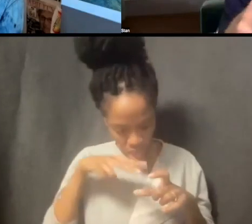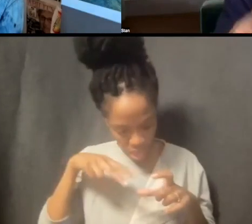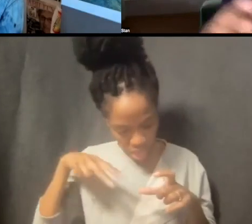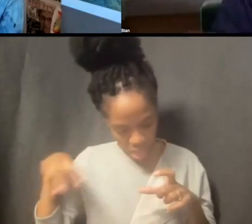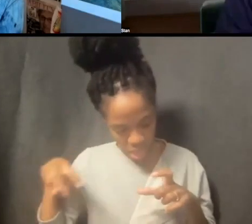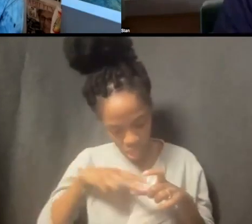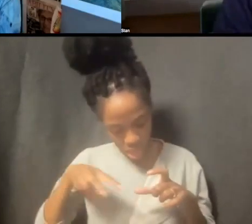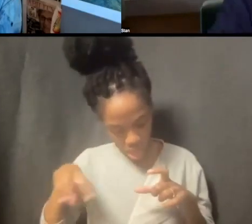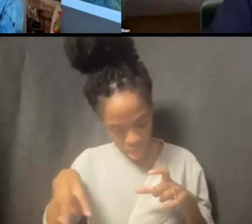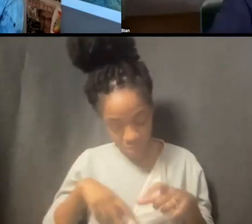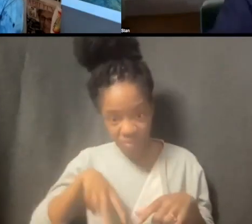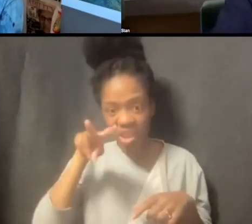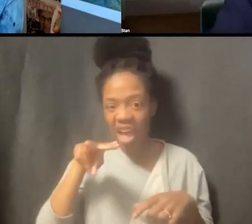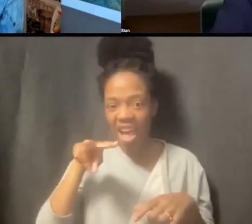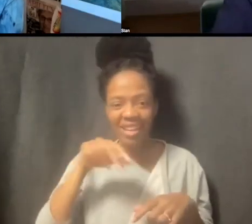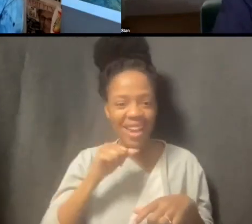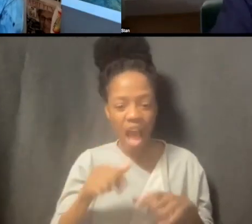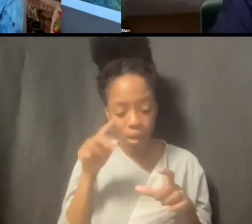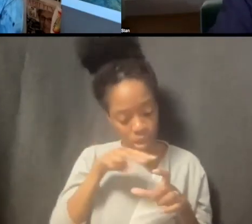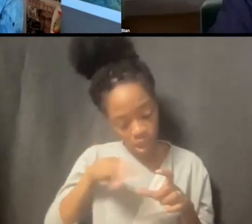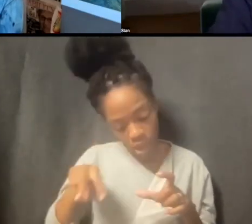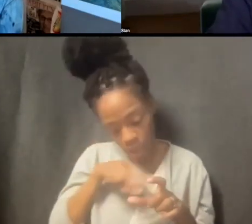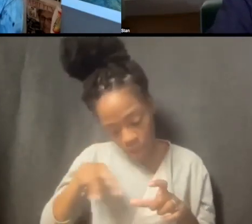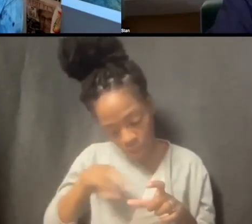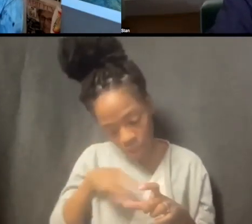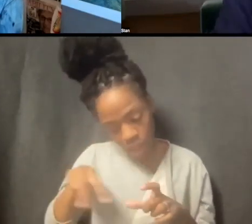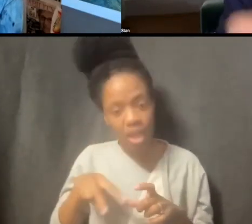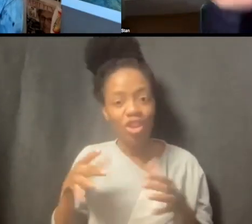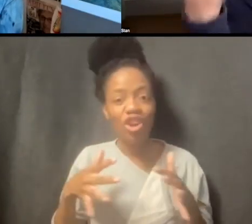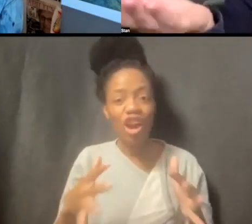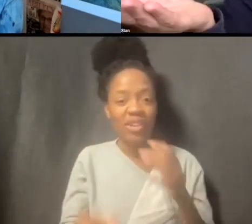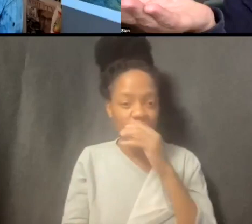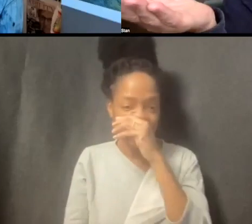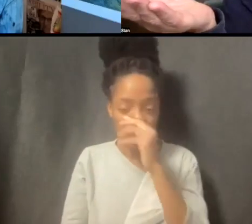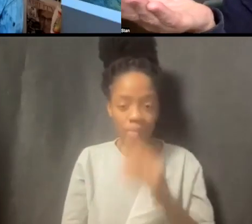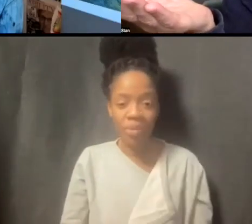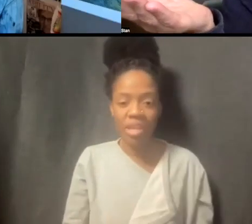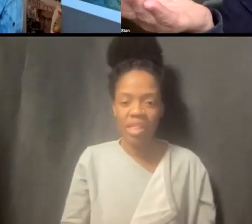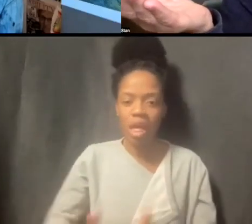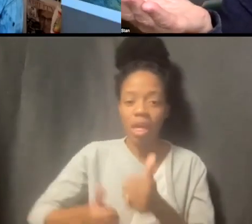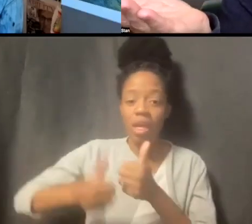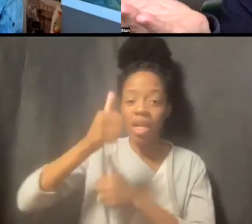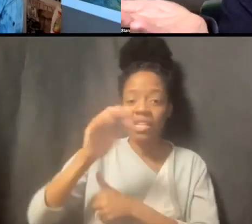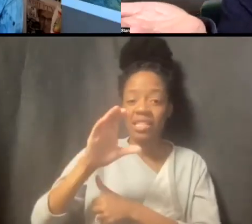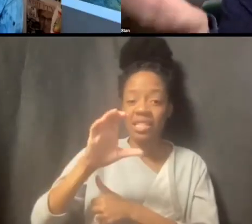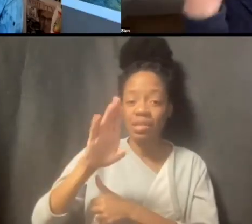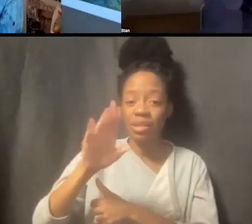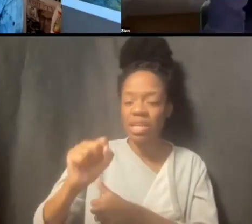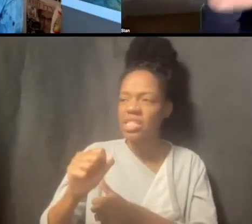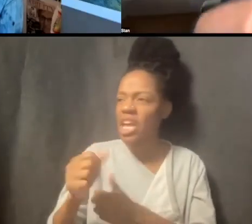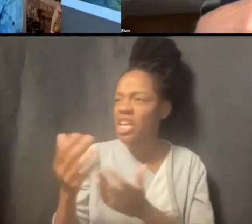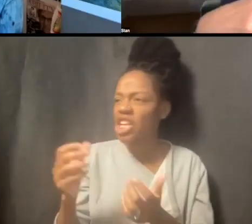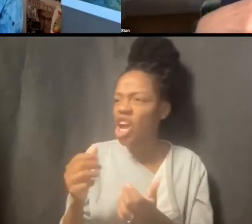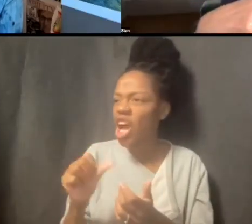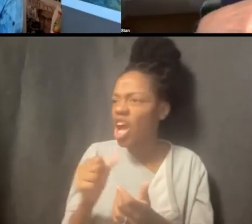blah. Finished the pitch. I put it down. The head of CBS says, is there anything else you'd like to do? I thought he meant